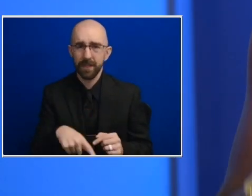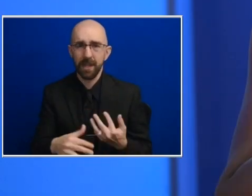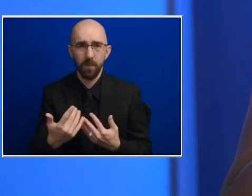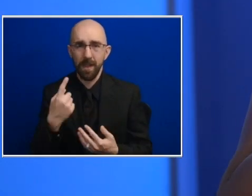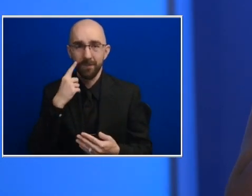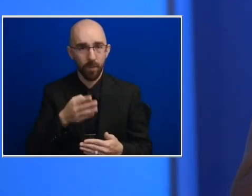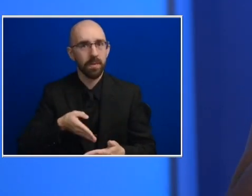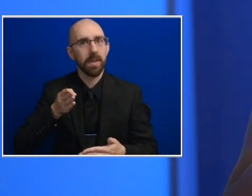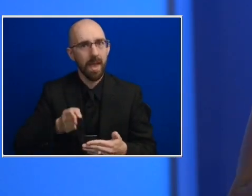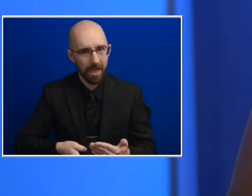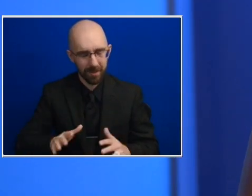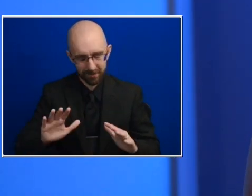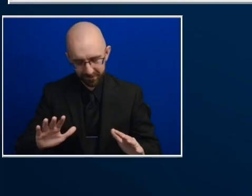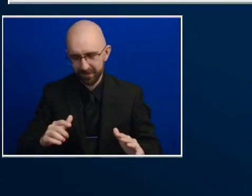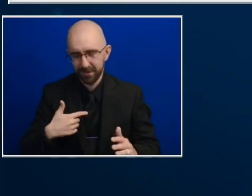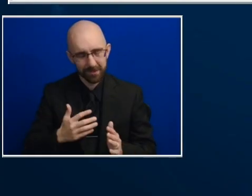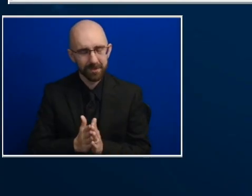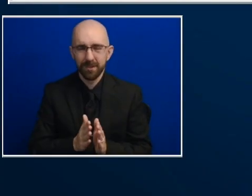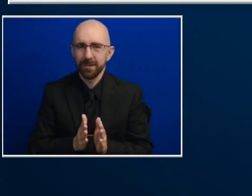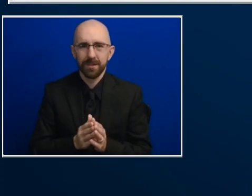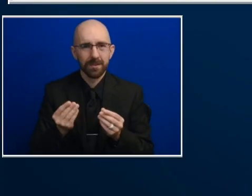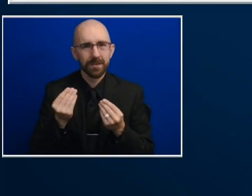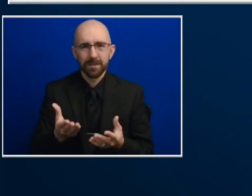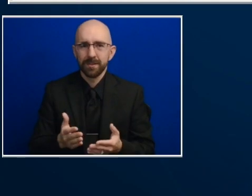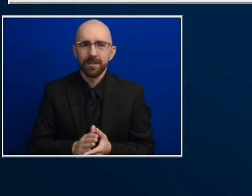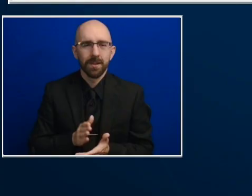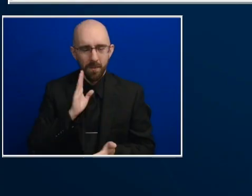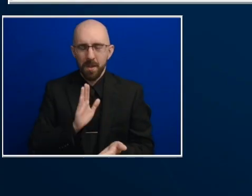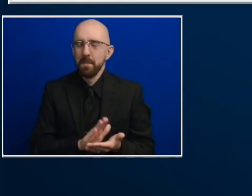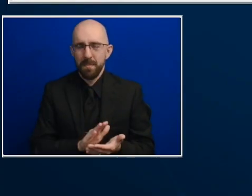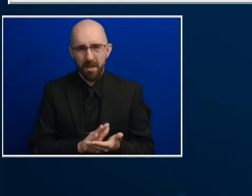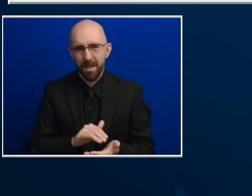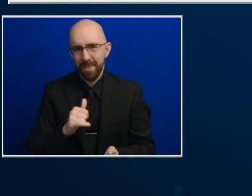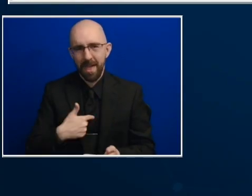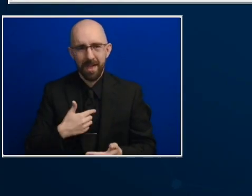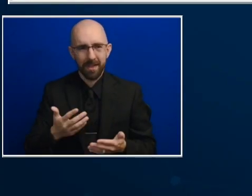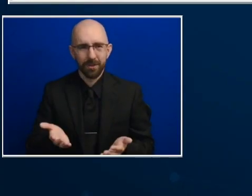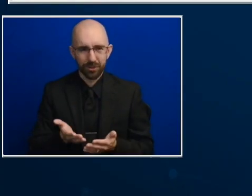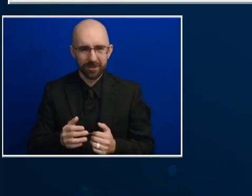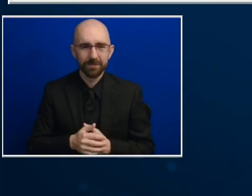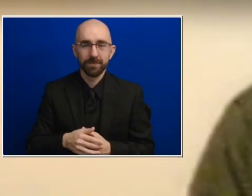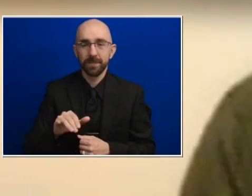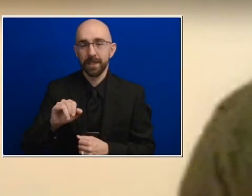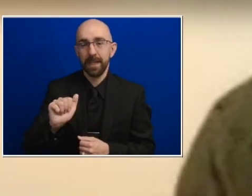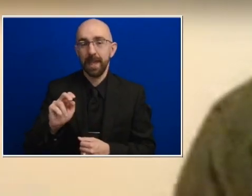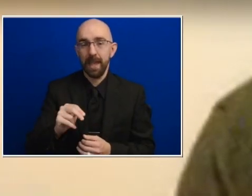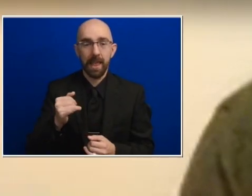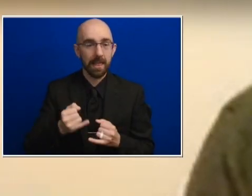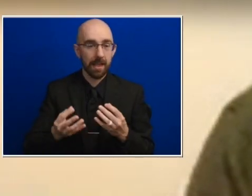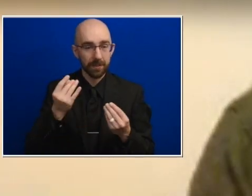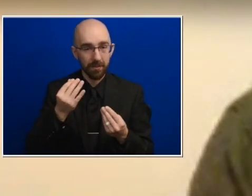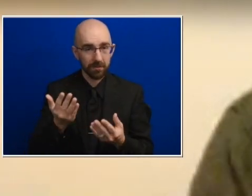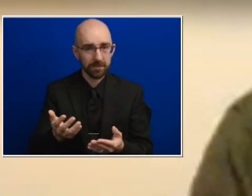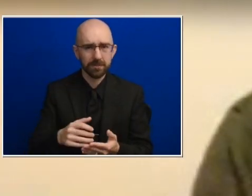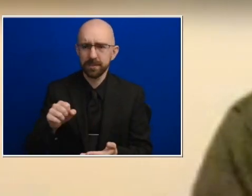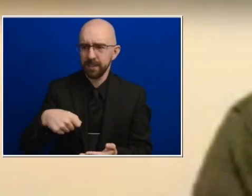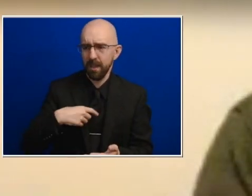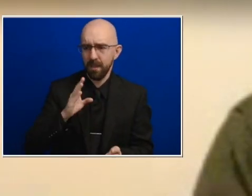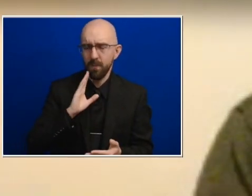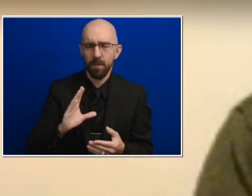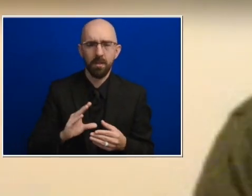it. We will applaud that when that occurs. Ian, any final thoughts? Yeah, I'll just